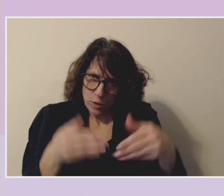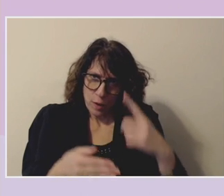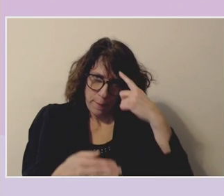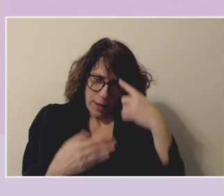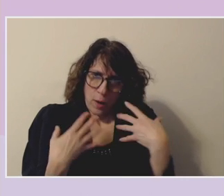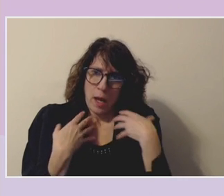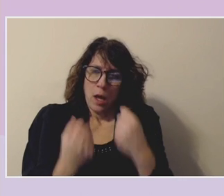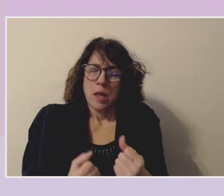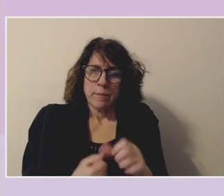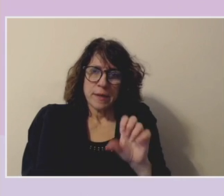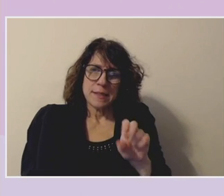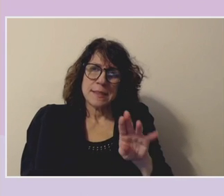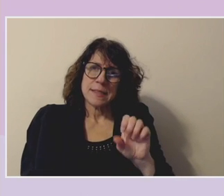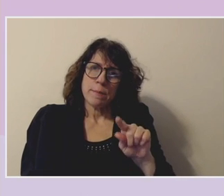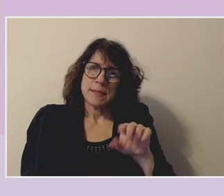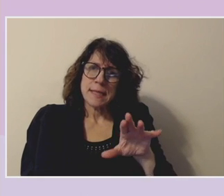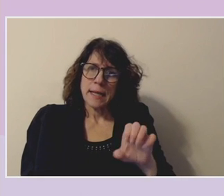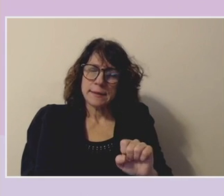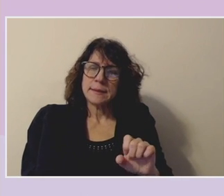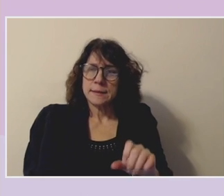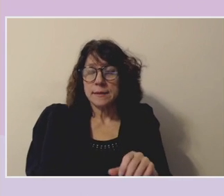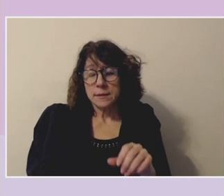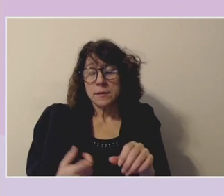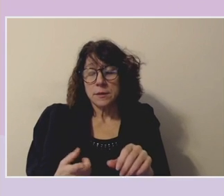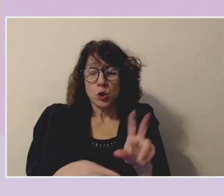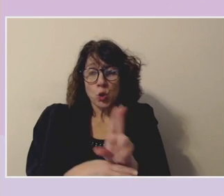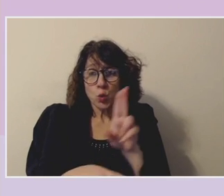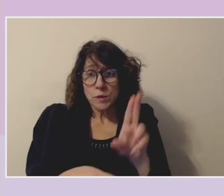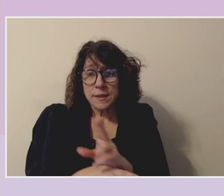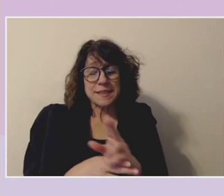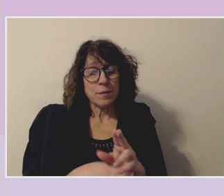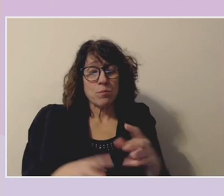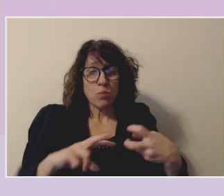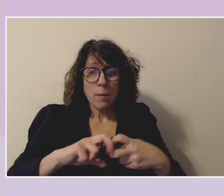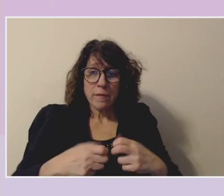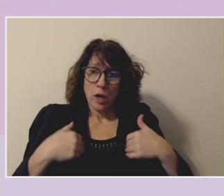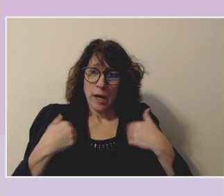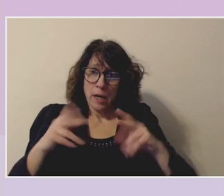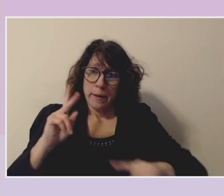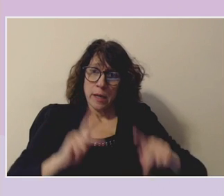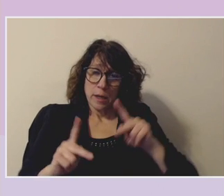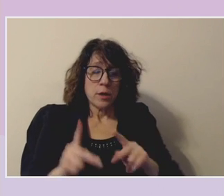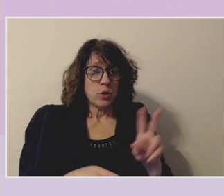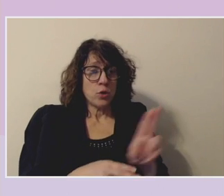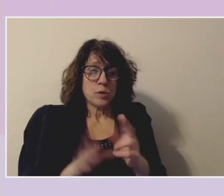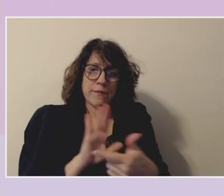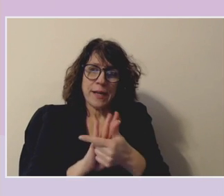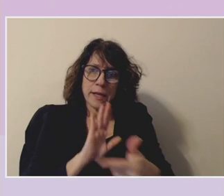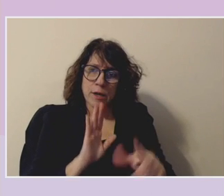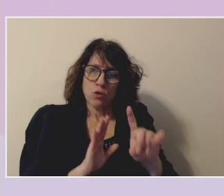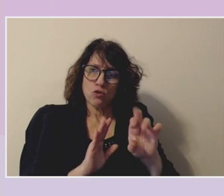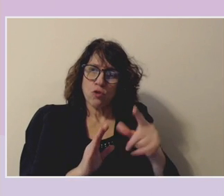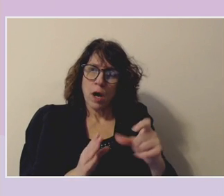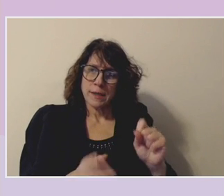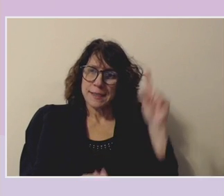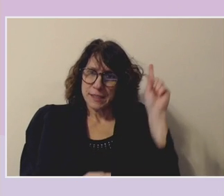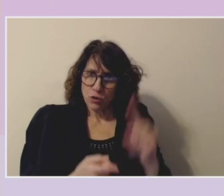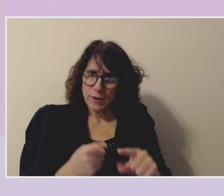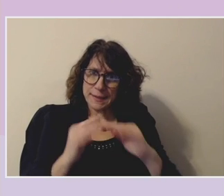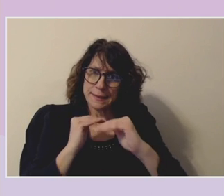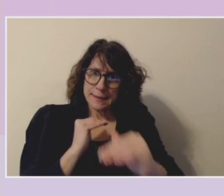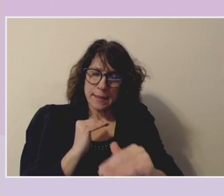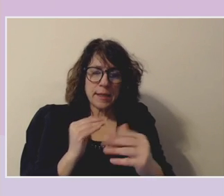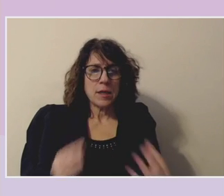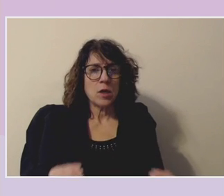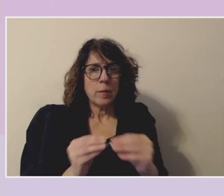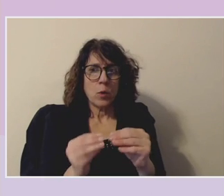young people too. Even though the illicit rates, even though the use of illicit drugs has decreased and stabilized, they're more